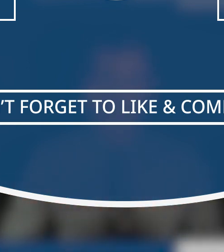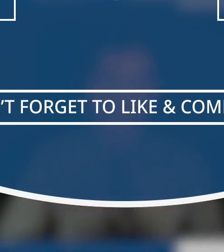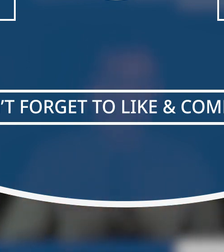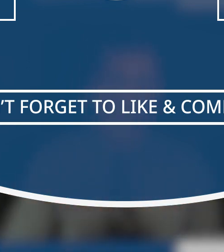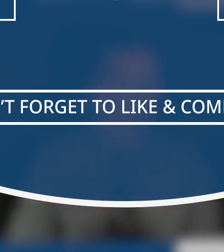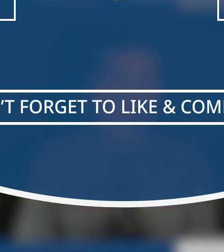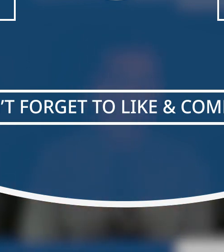of we'reitching uh, oliver is know, want down,